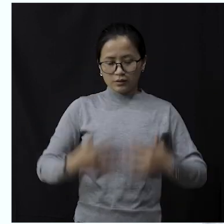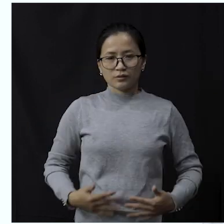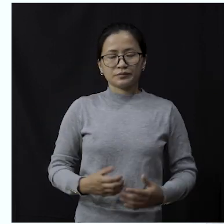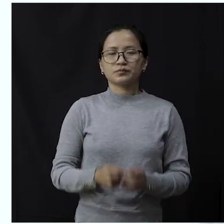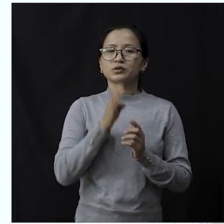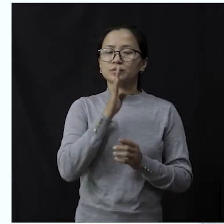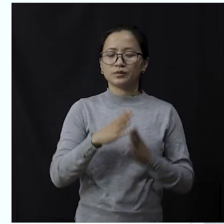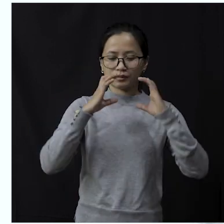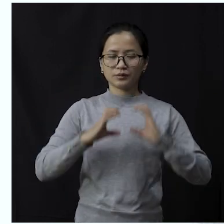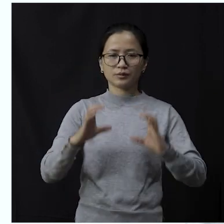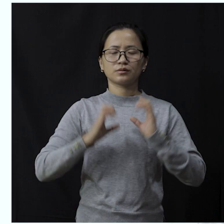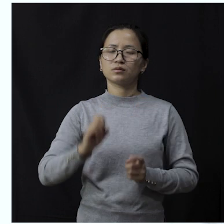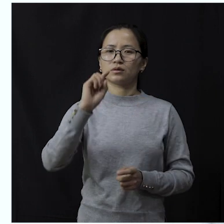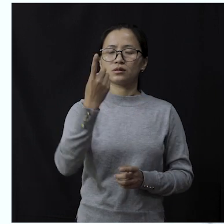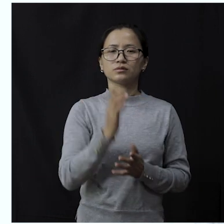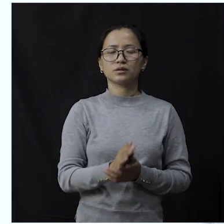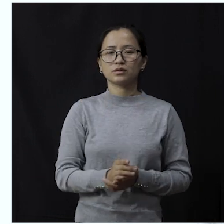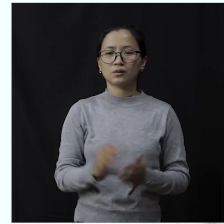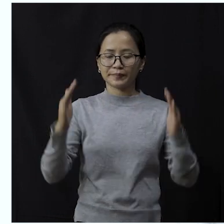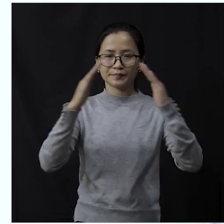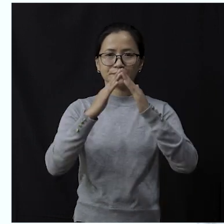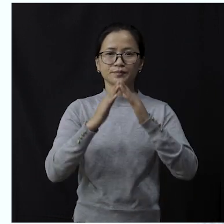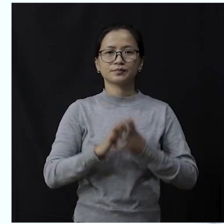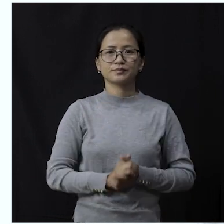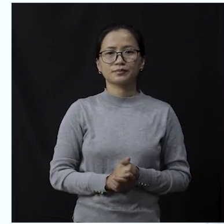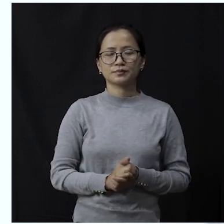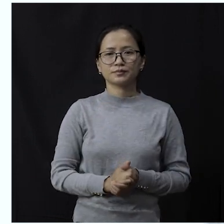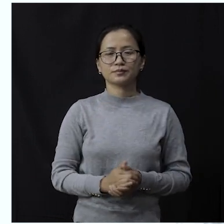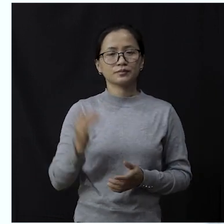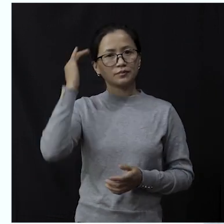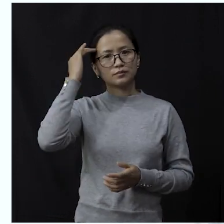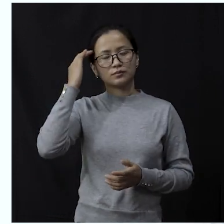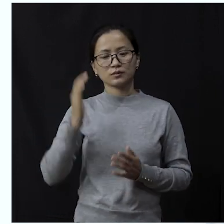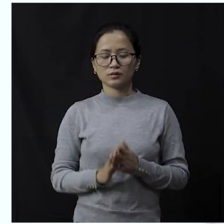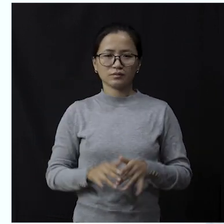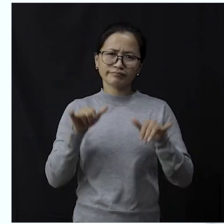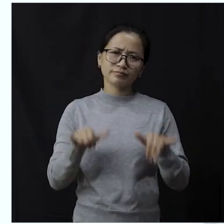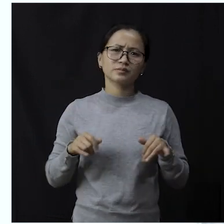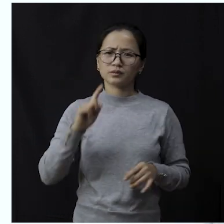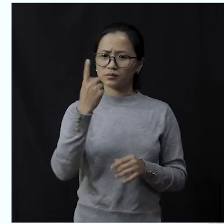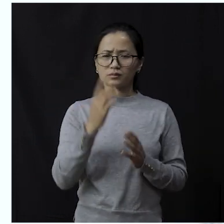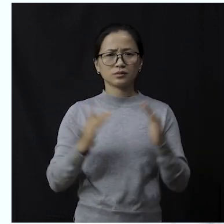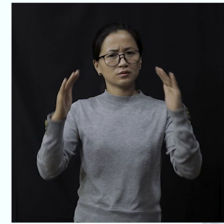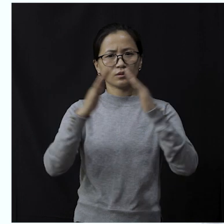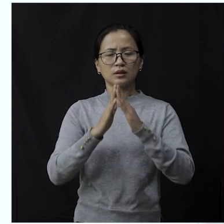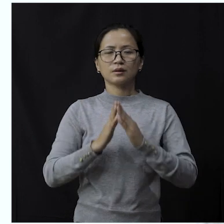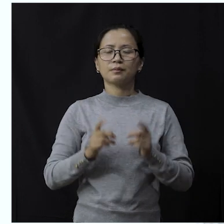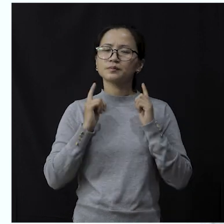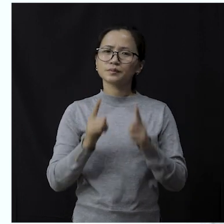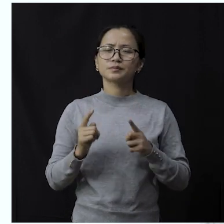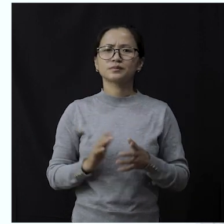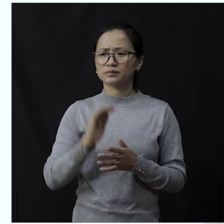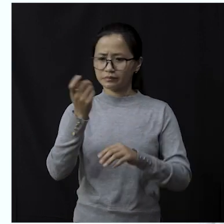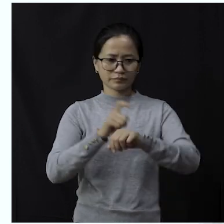be careful when you are alone at home. You are in class 1. And so you may think that you can stay alone at home. But sometimes when strangers